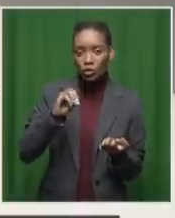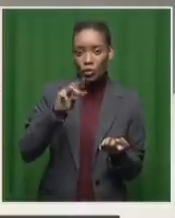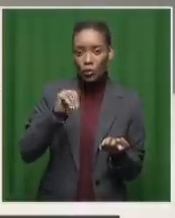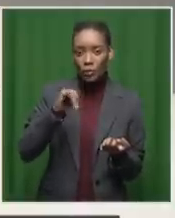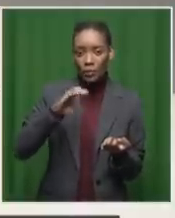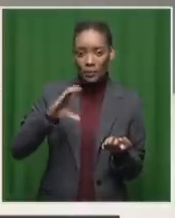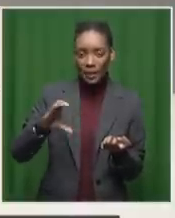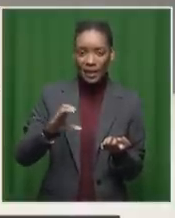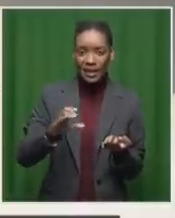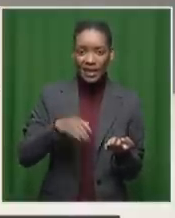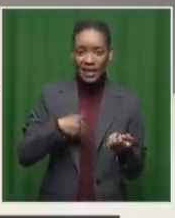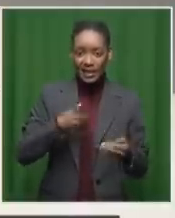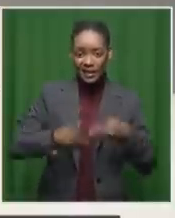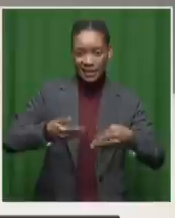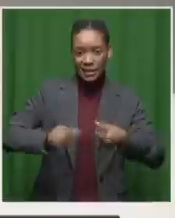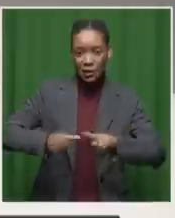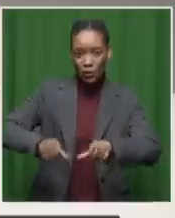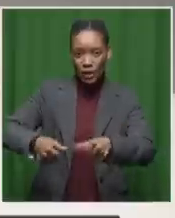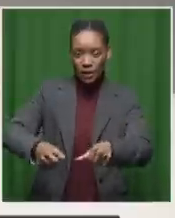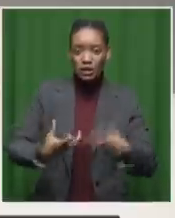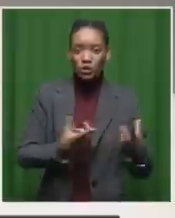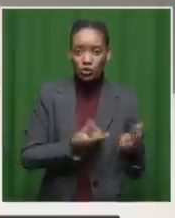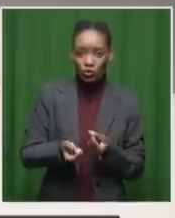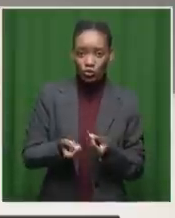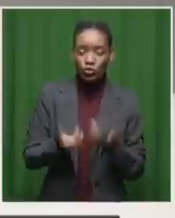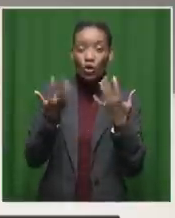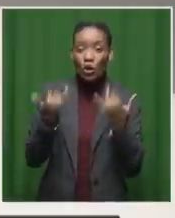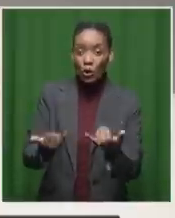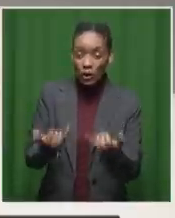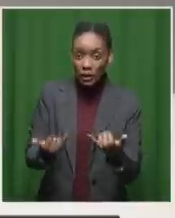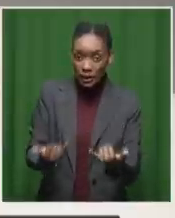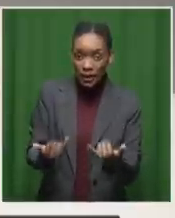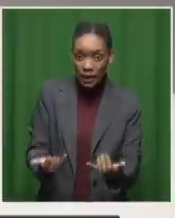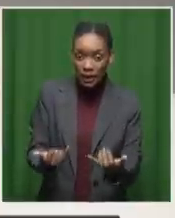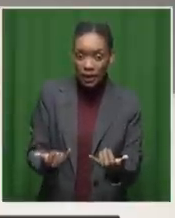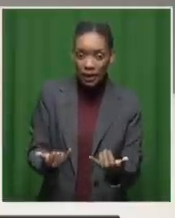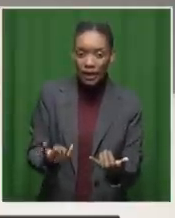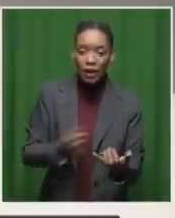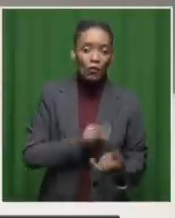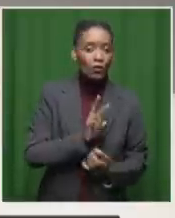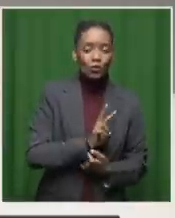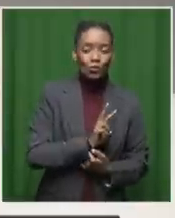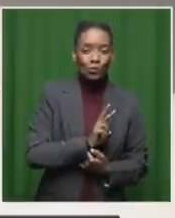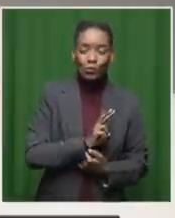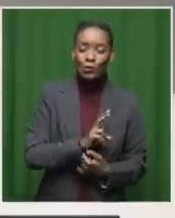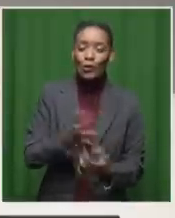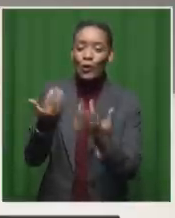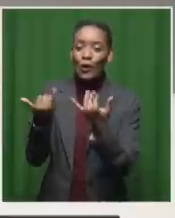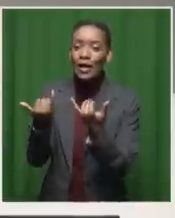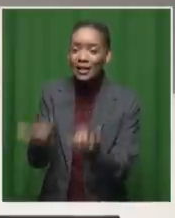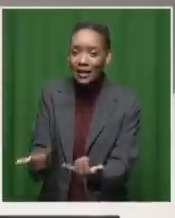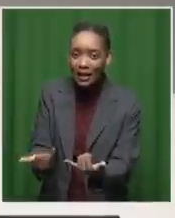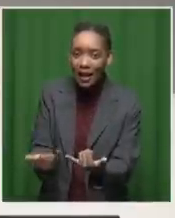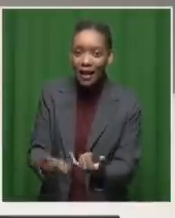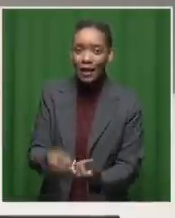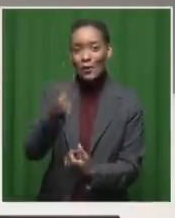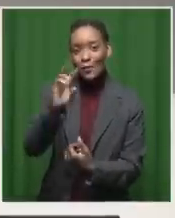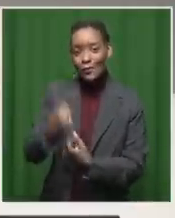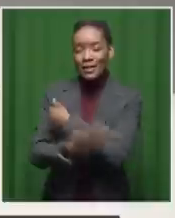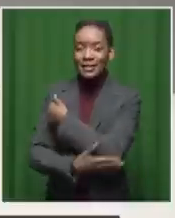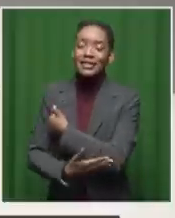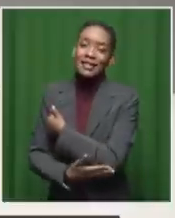CDC, thanks to all lessons, today we managed to increase from 2 to almost 20